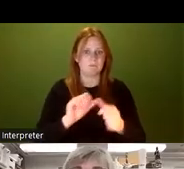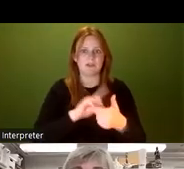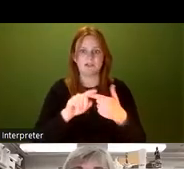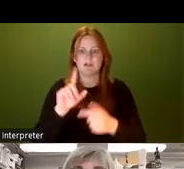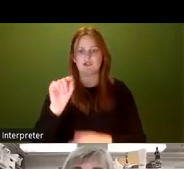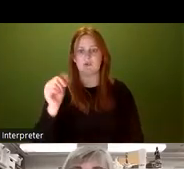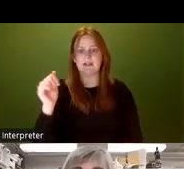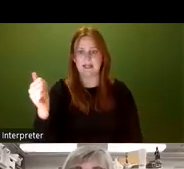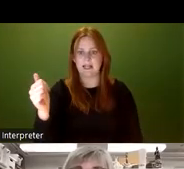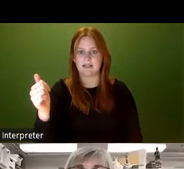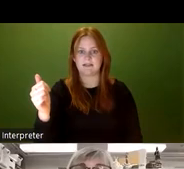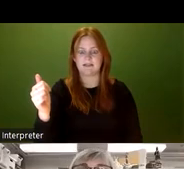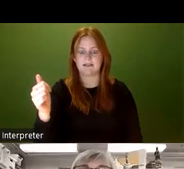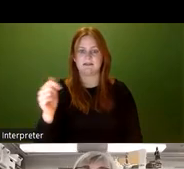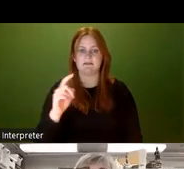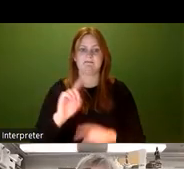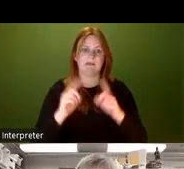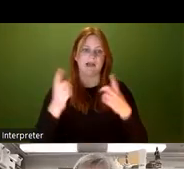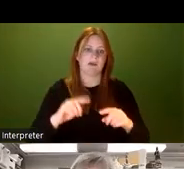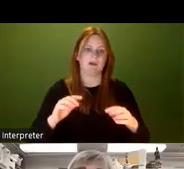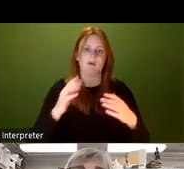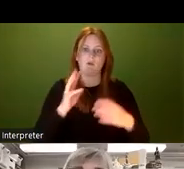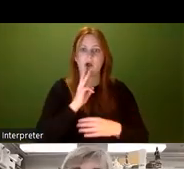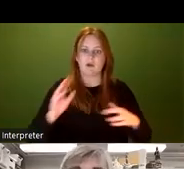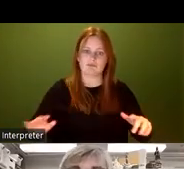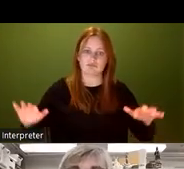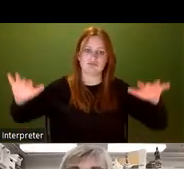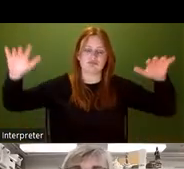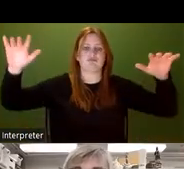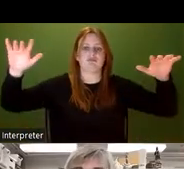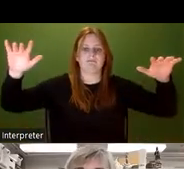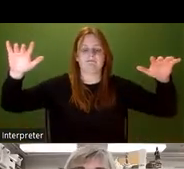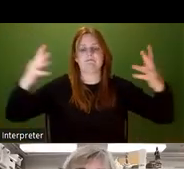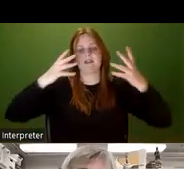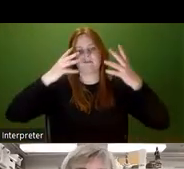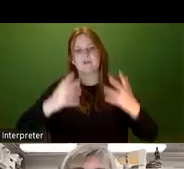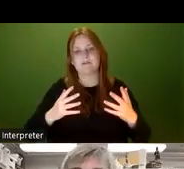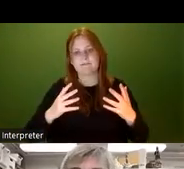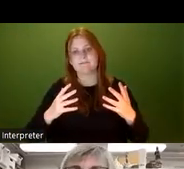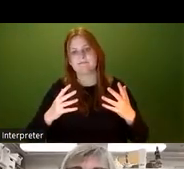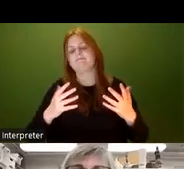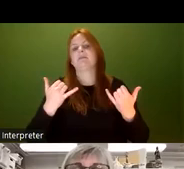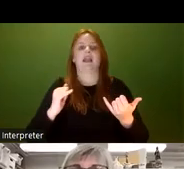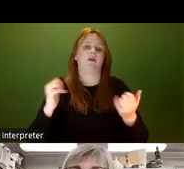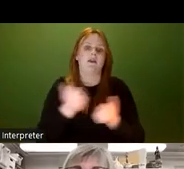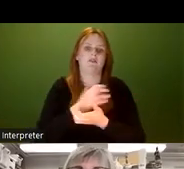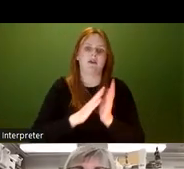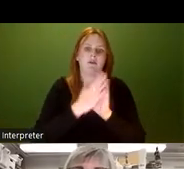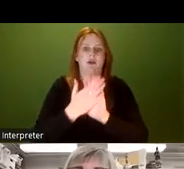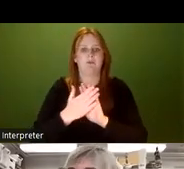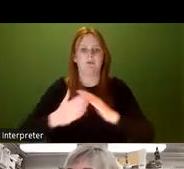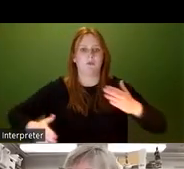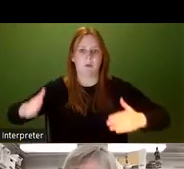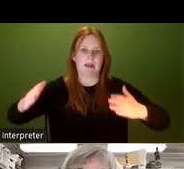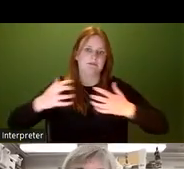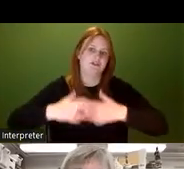really huge flood. And sadly, they had actually just roboticized everything. But